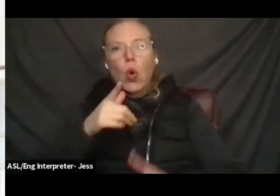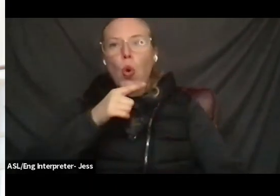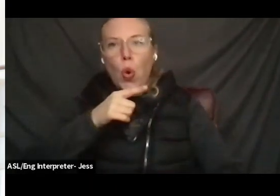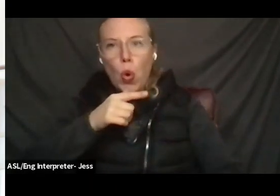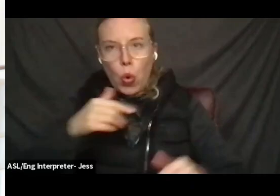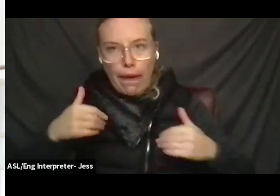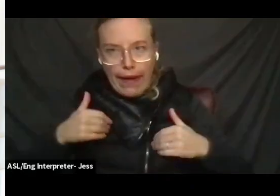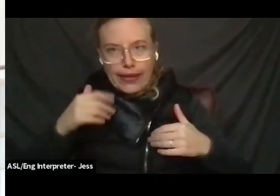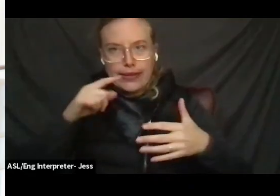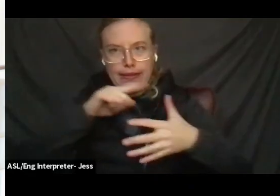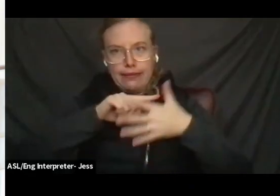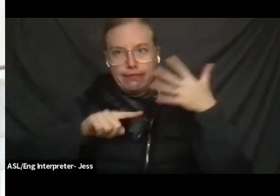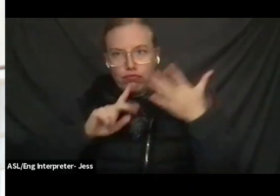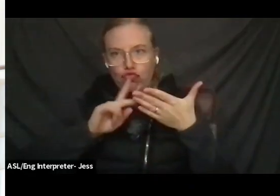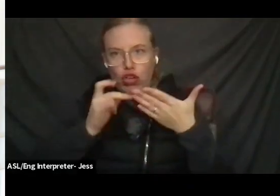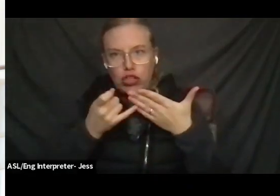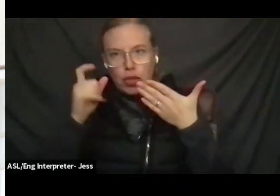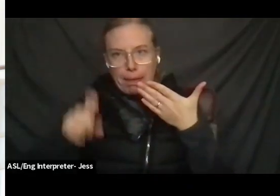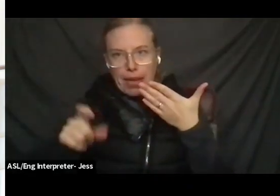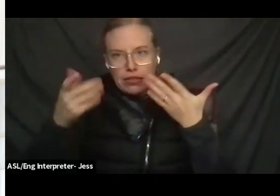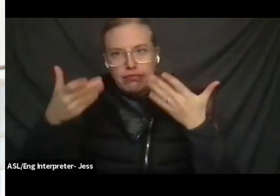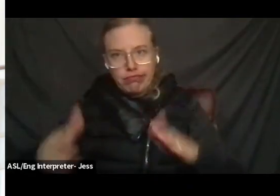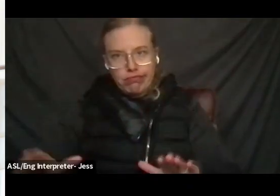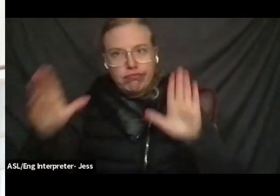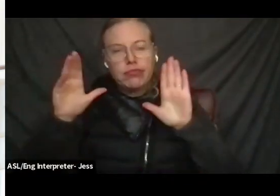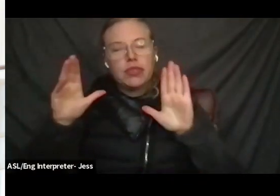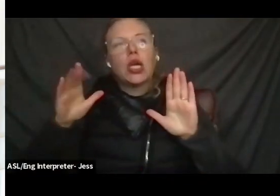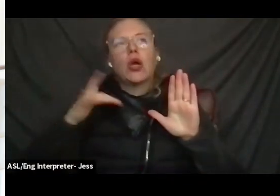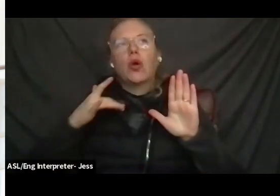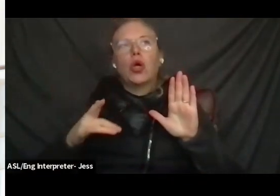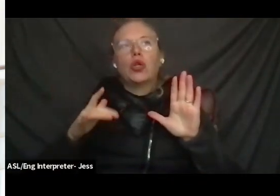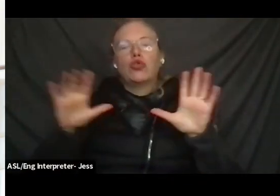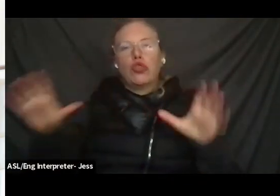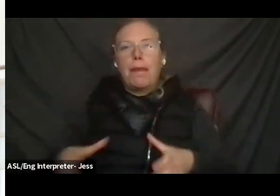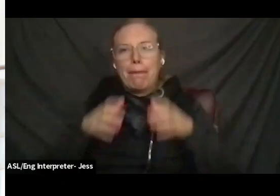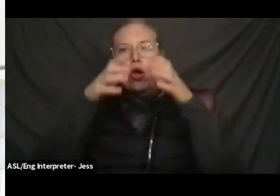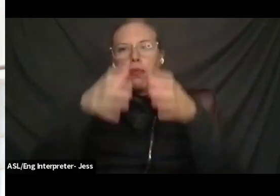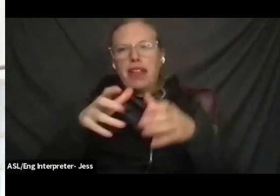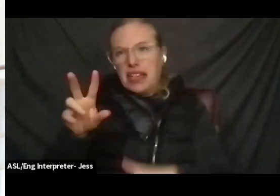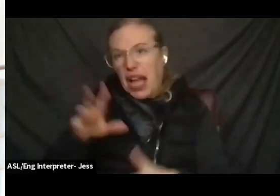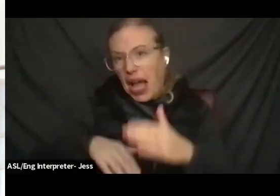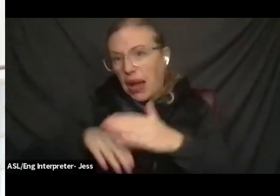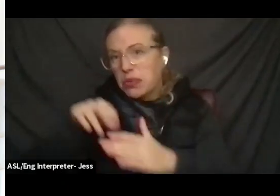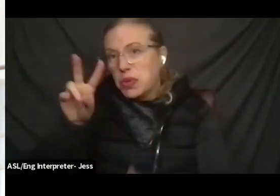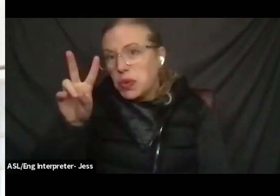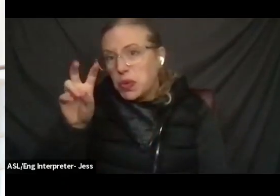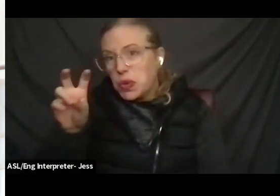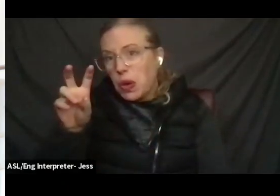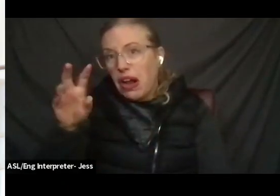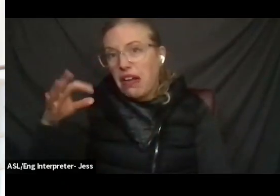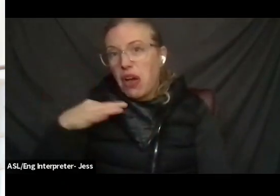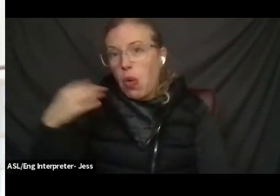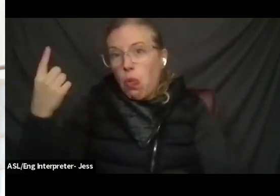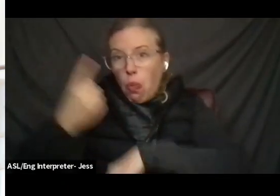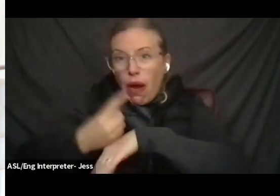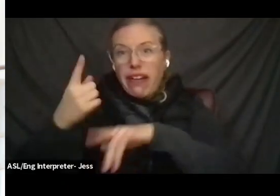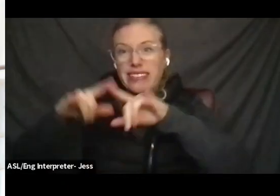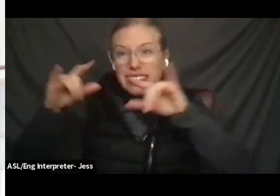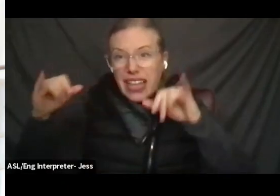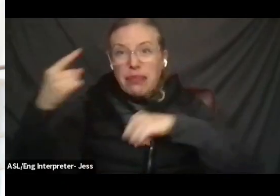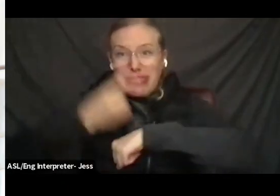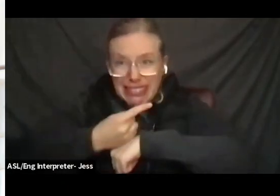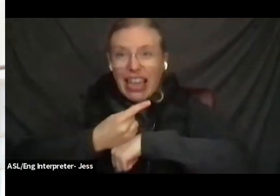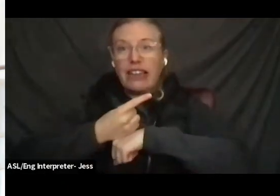has these type of projects that need to be done. And we usually mobilize up to like 200 volunteers for one day in that